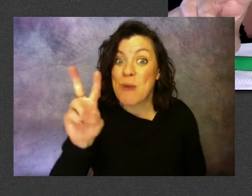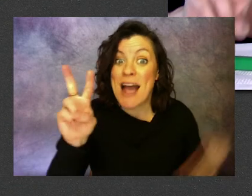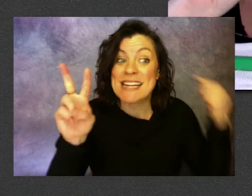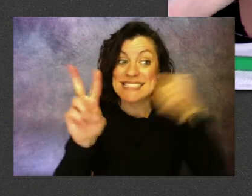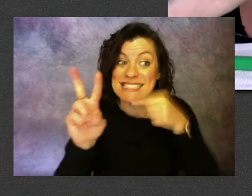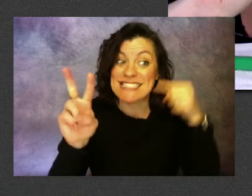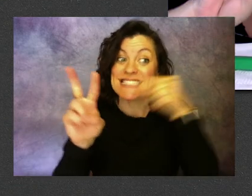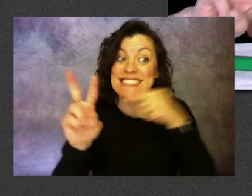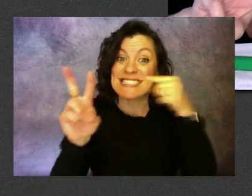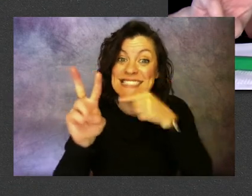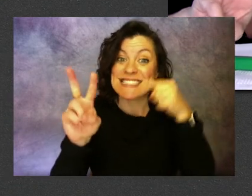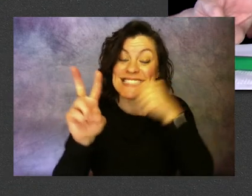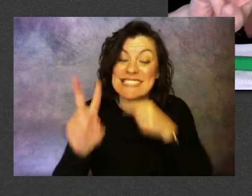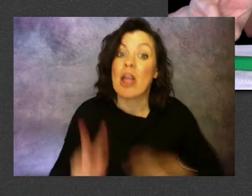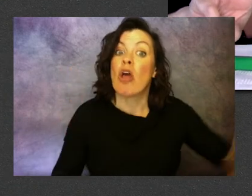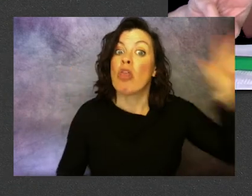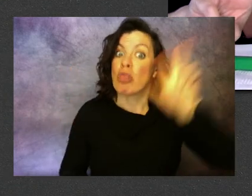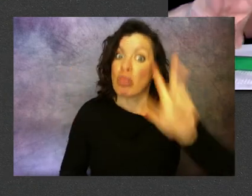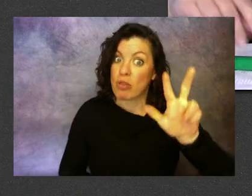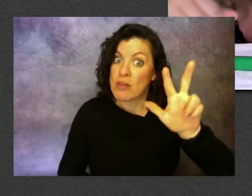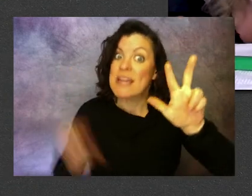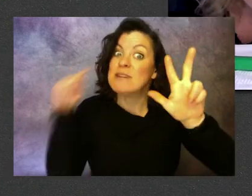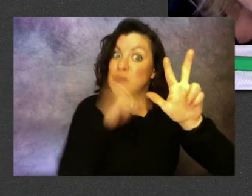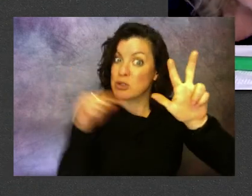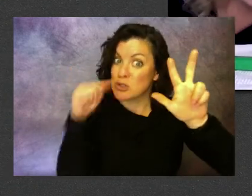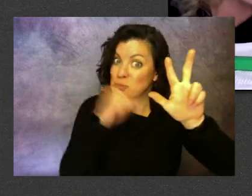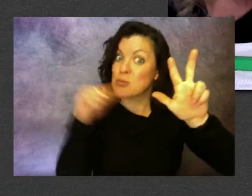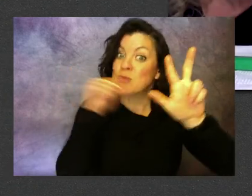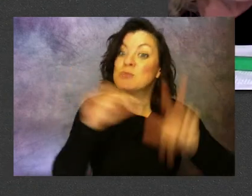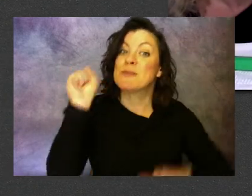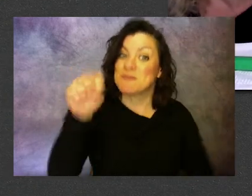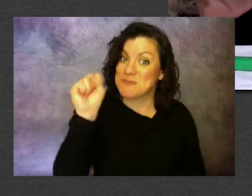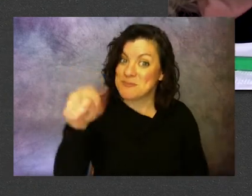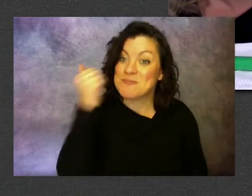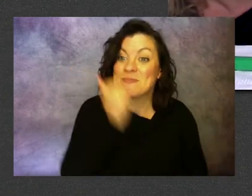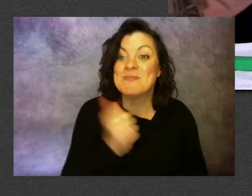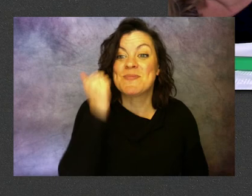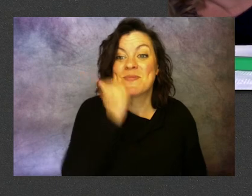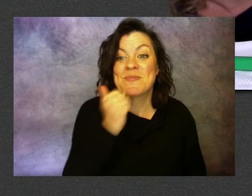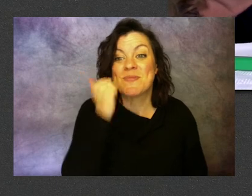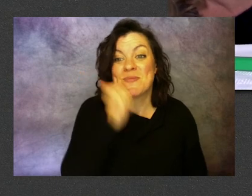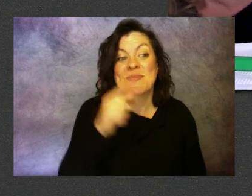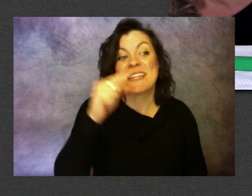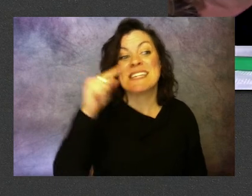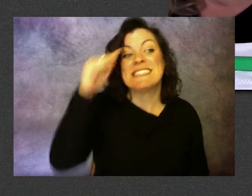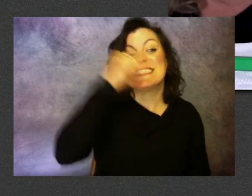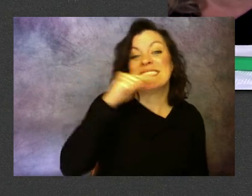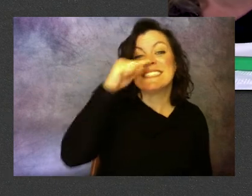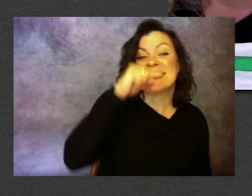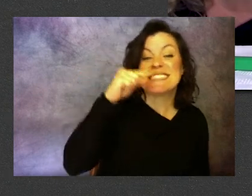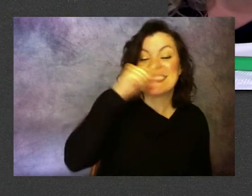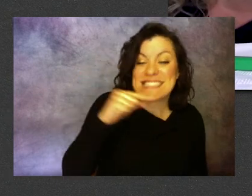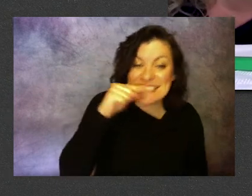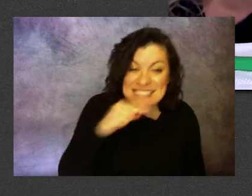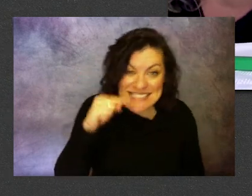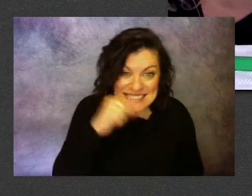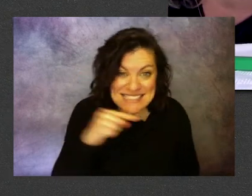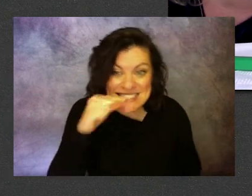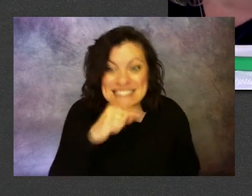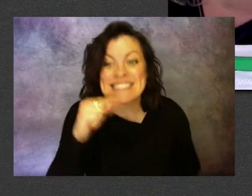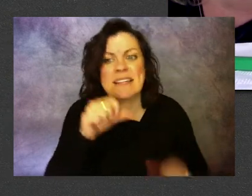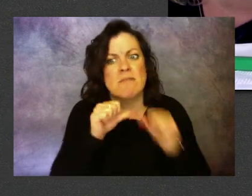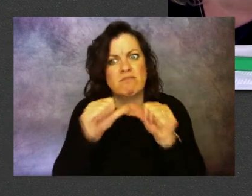twice, brush three times a day. You ready? Brush up and down and all around,